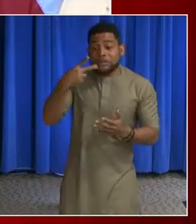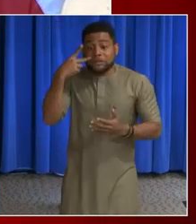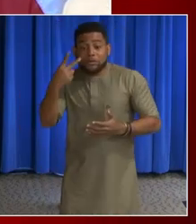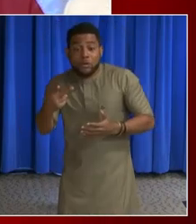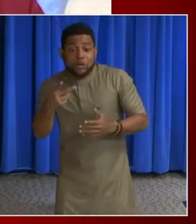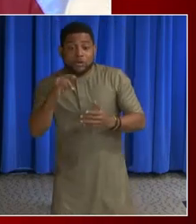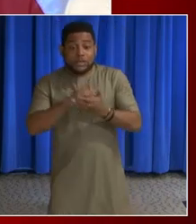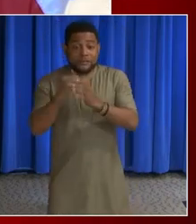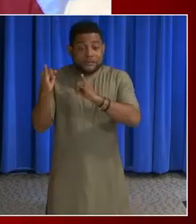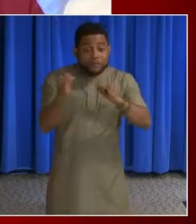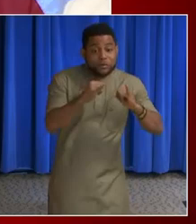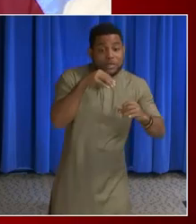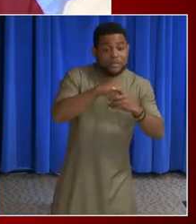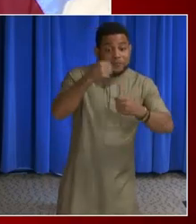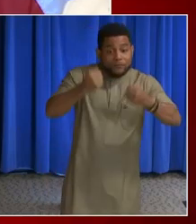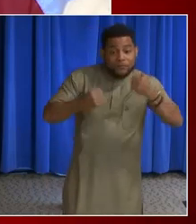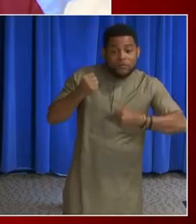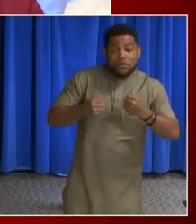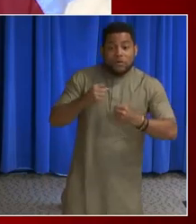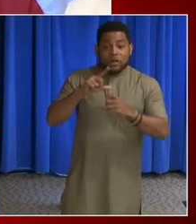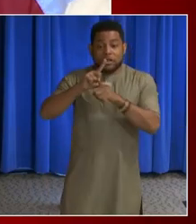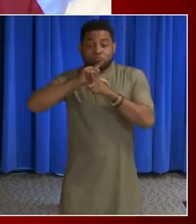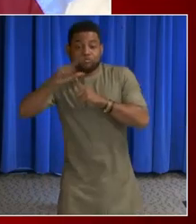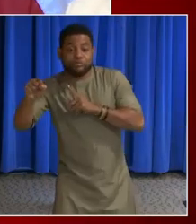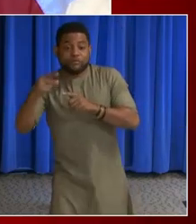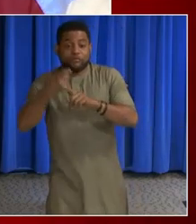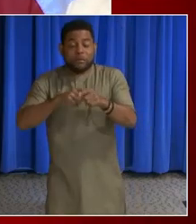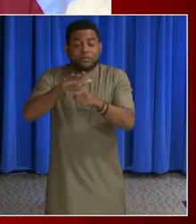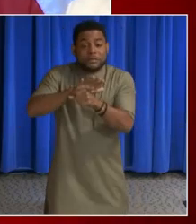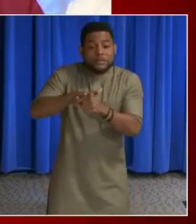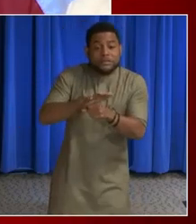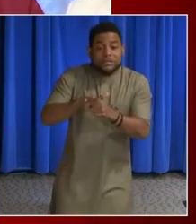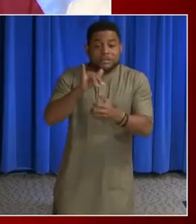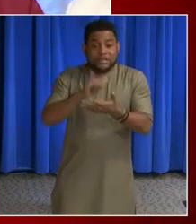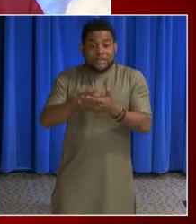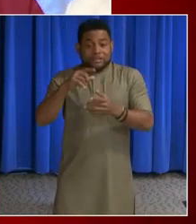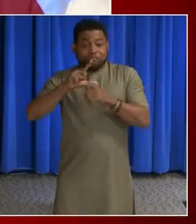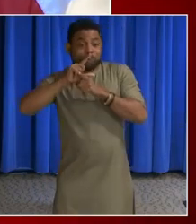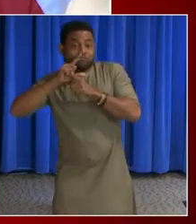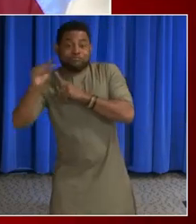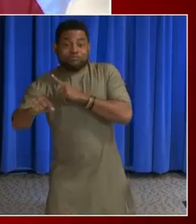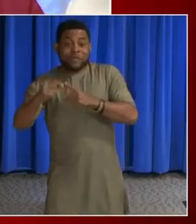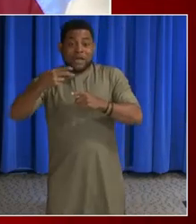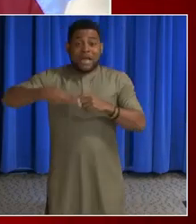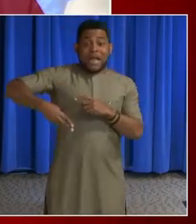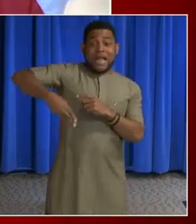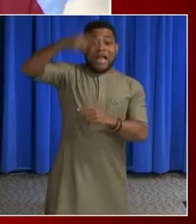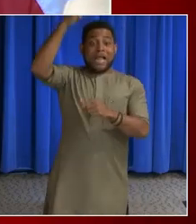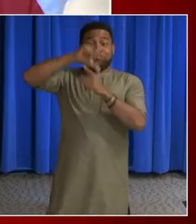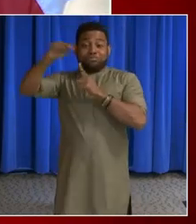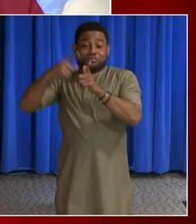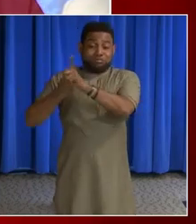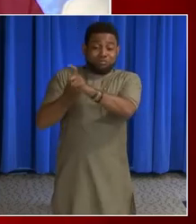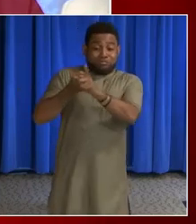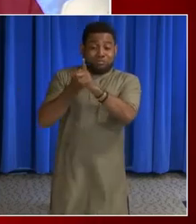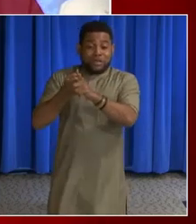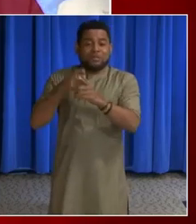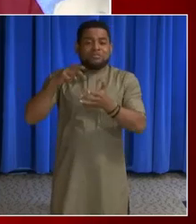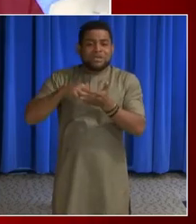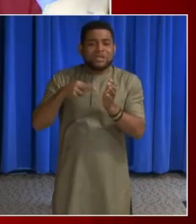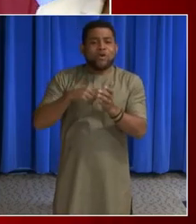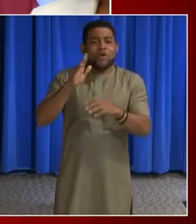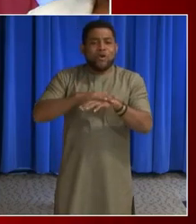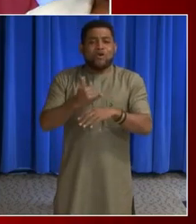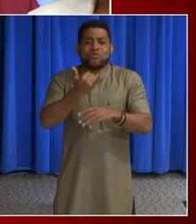in this vehicle and they're fleeing the scene. And that vehicle is speeding off at a high rate of speed, going around the wrong way on the street.